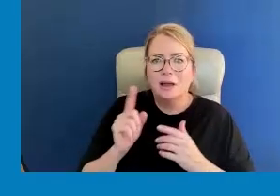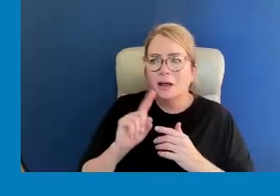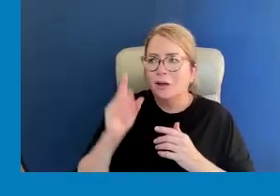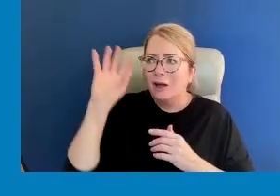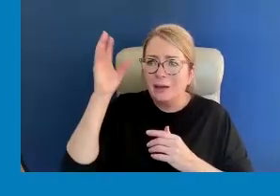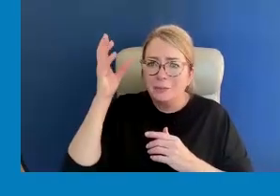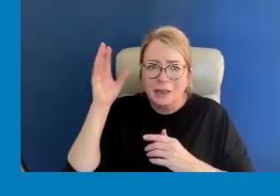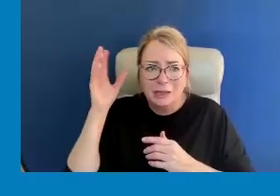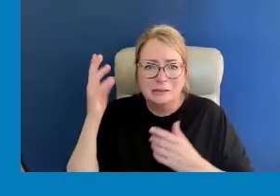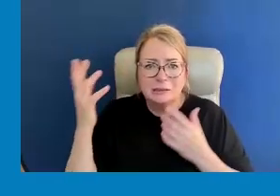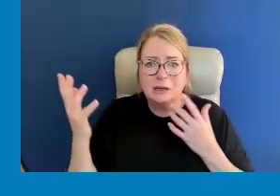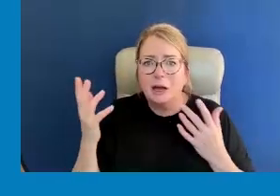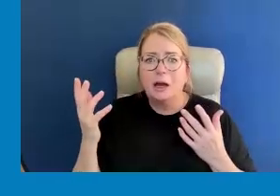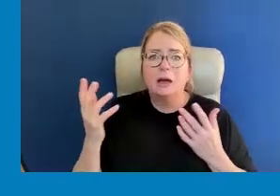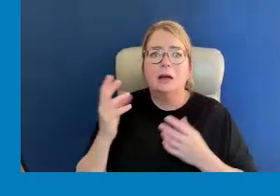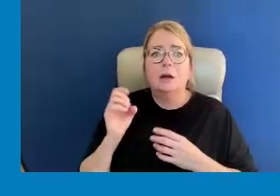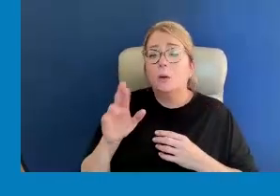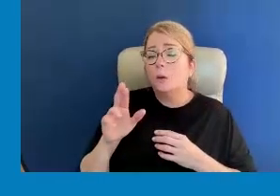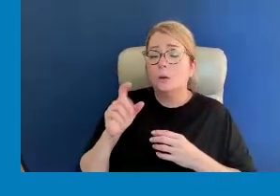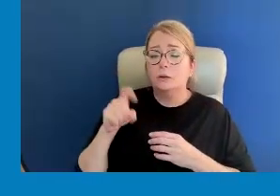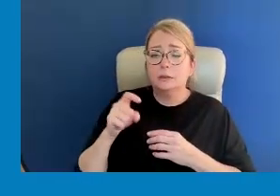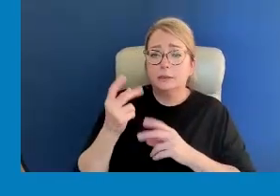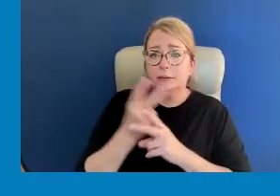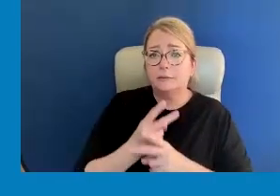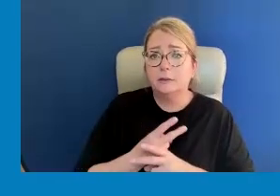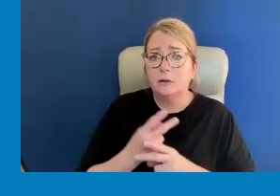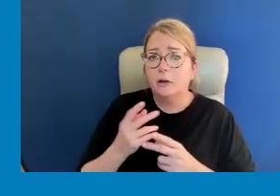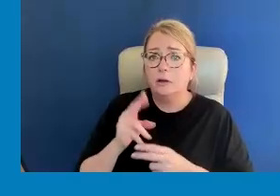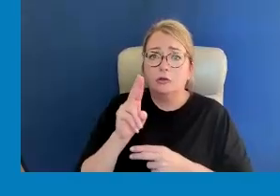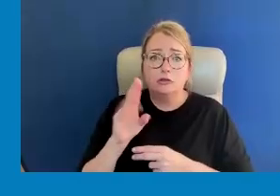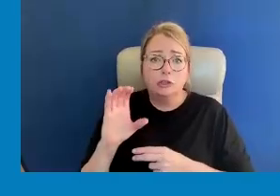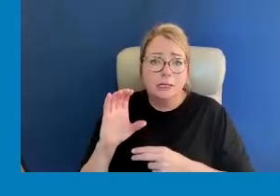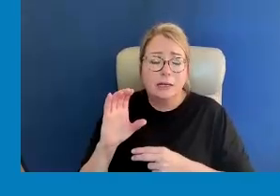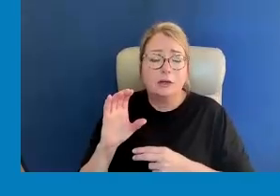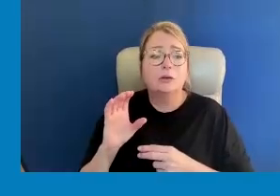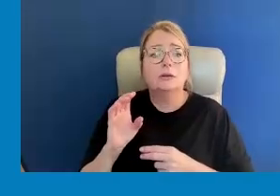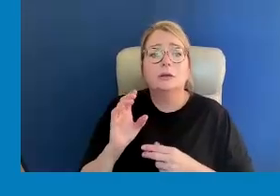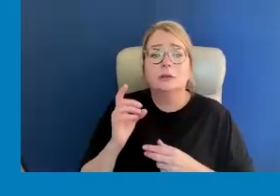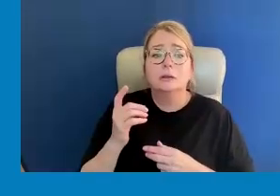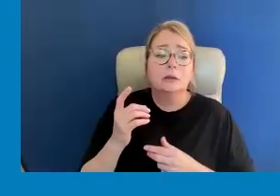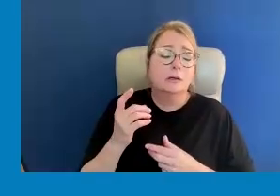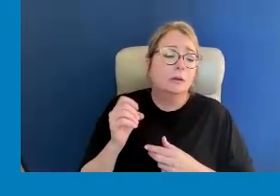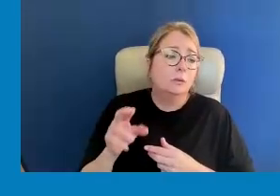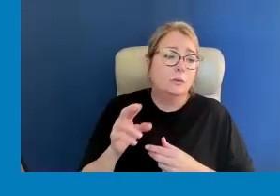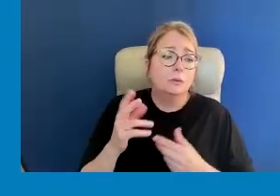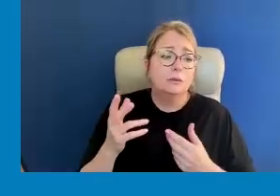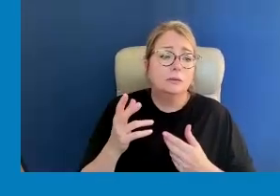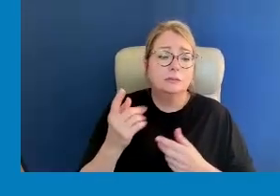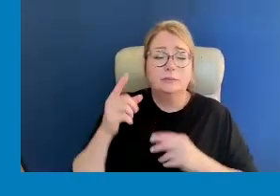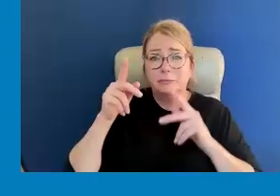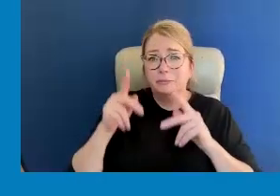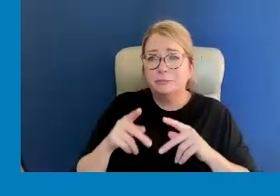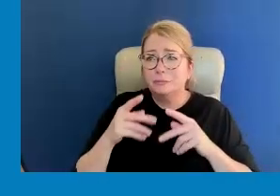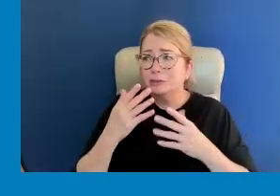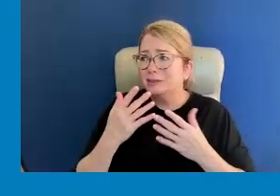ambulance dispatched to them, or they need to figure out where there's an urgent care. There's somebody that's unfortunately needs to